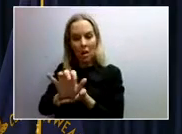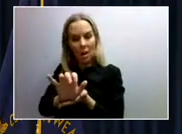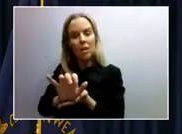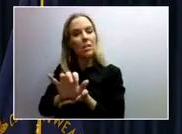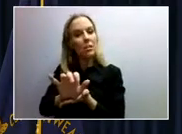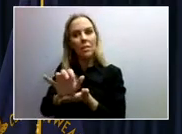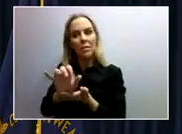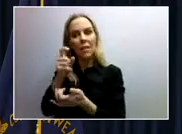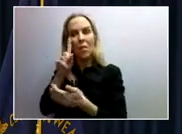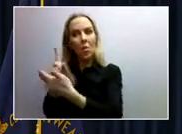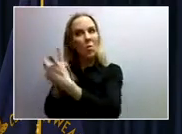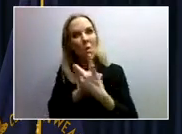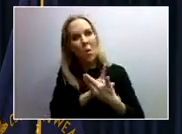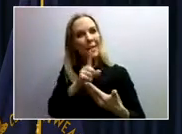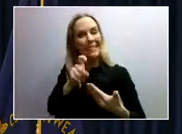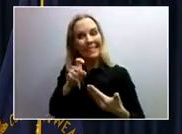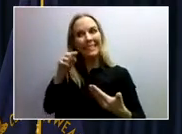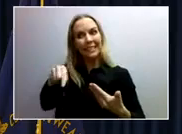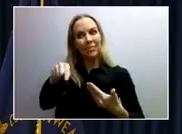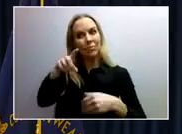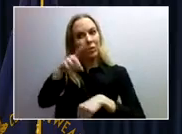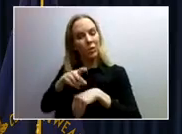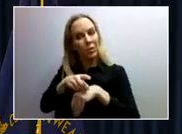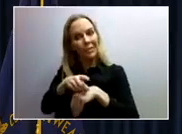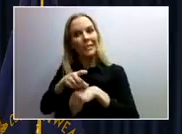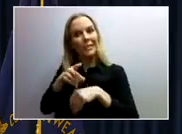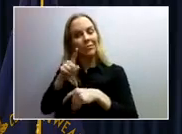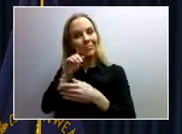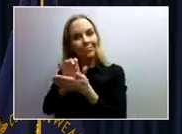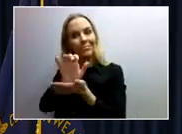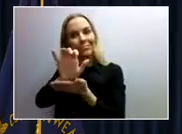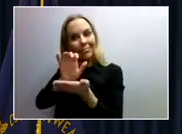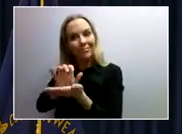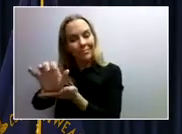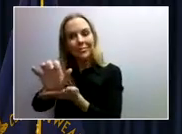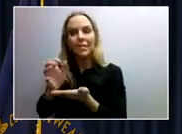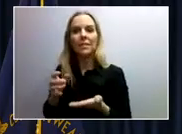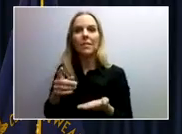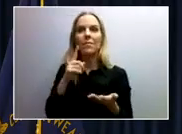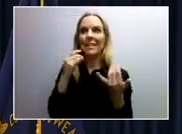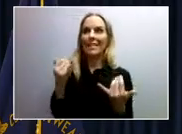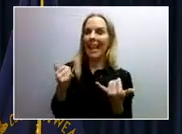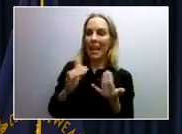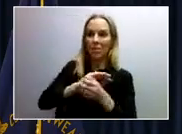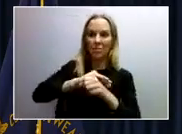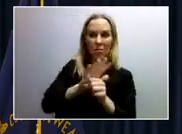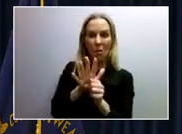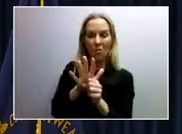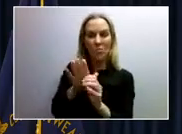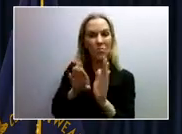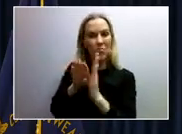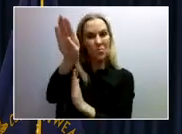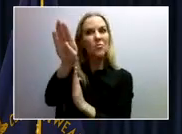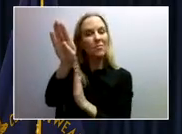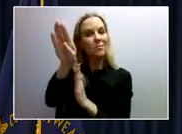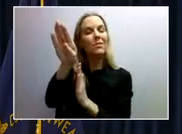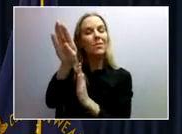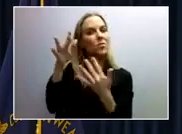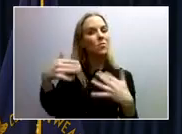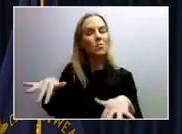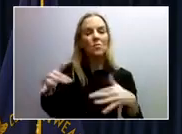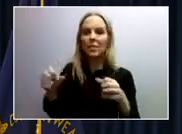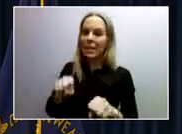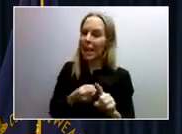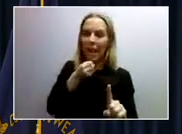duty. As we'll talk about where we're going in the current COVID surge, it can impact everything. It can very